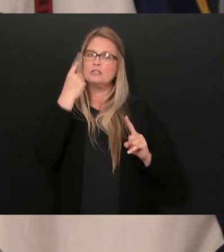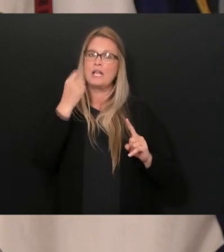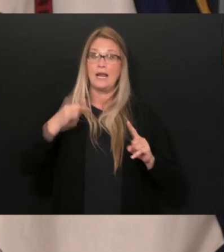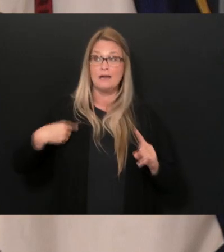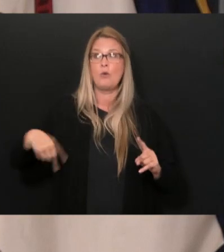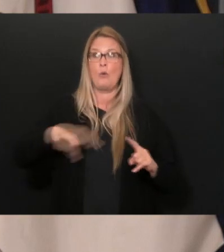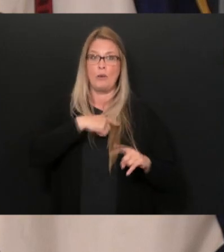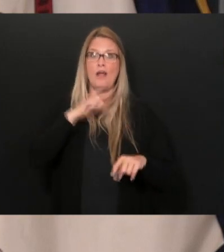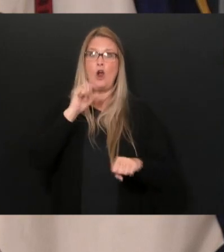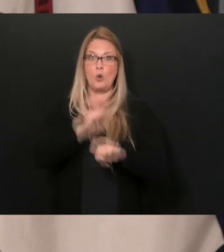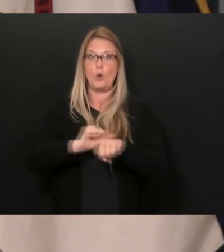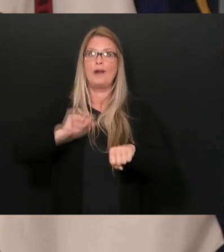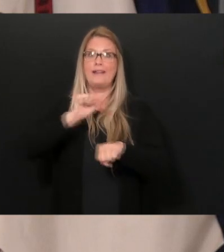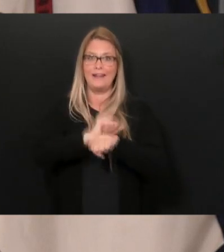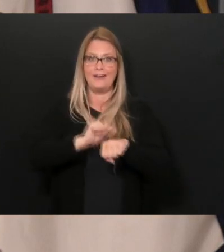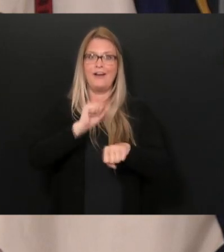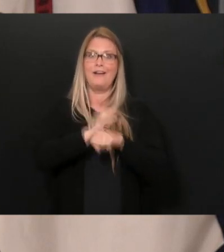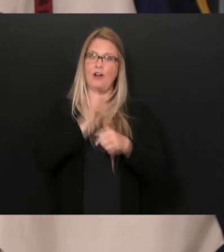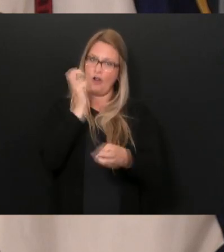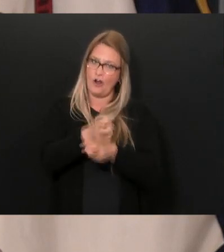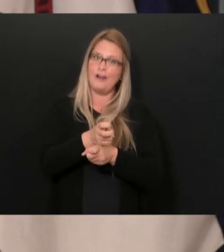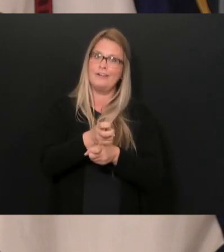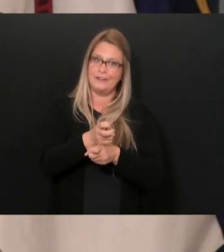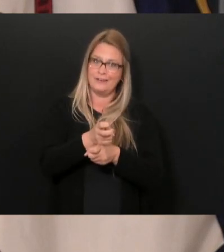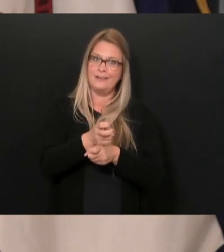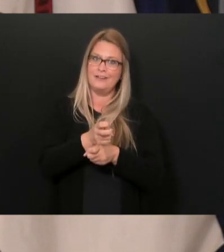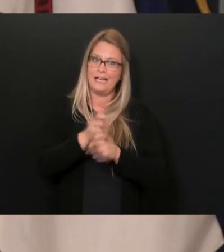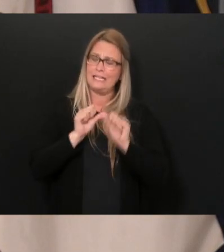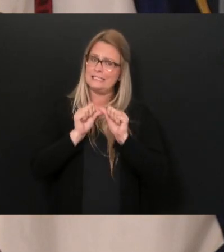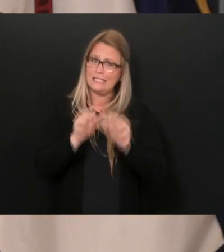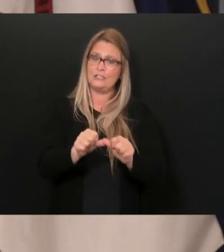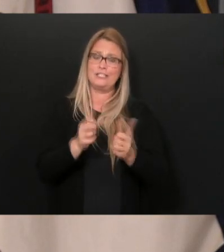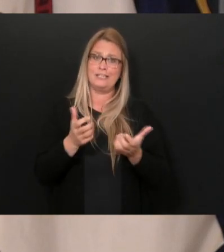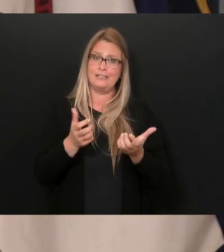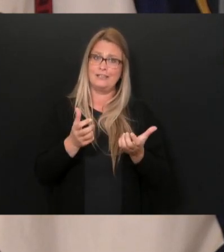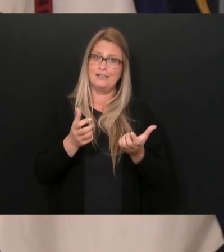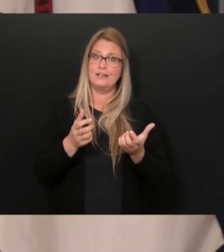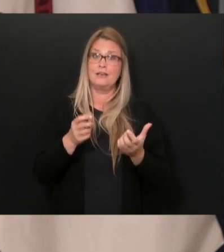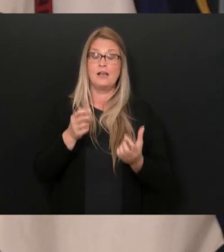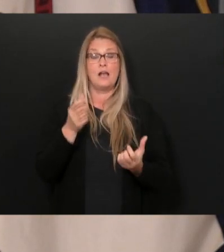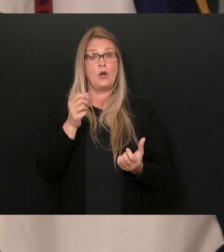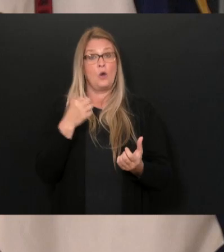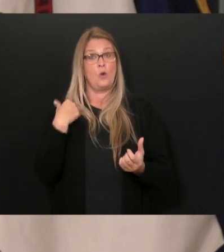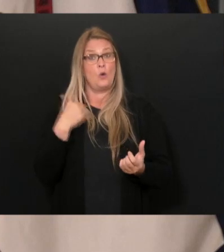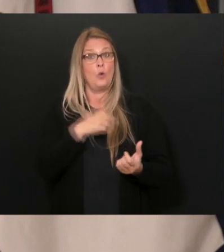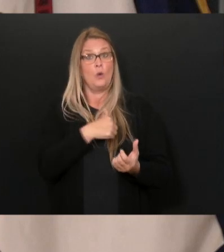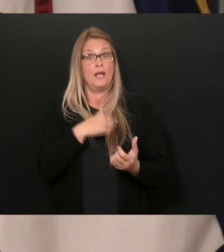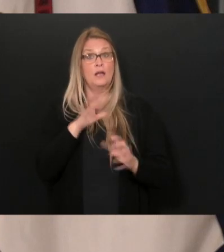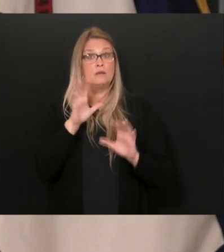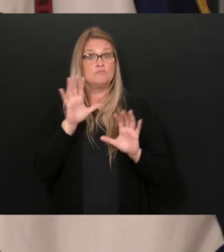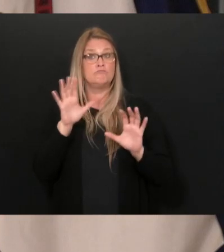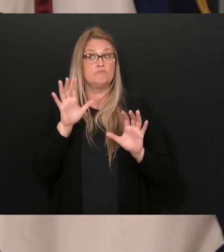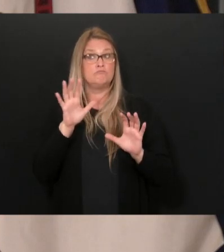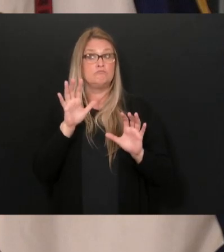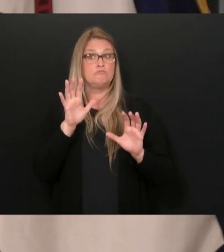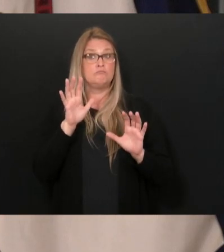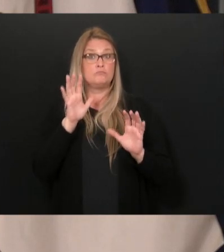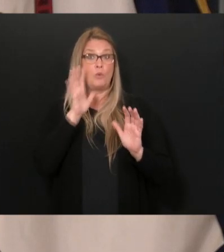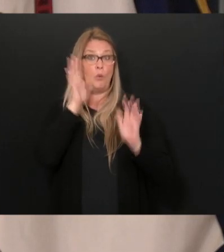on it, as diligently as we possibly can. The other thing is just this, Charles, what we're going to do in regard